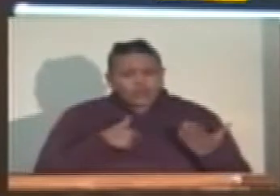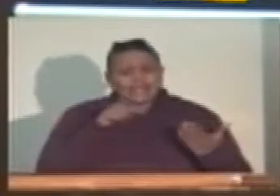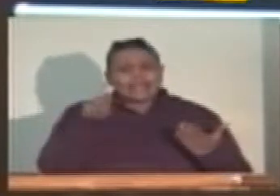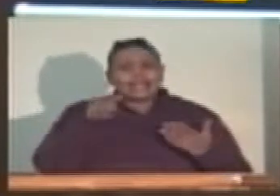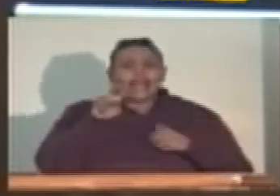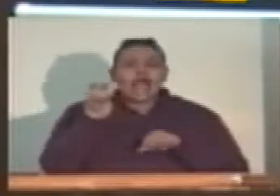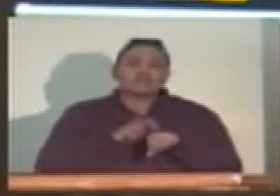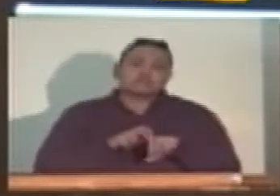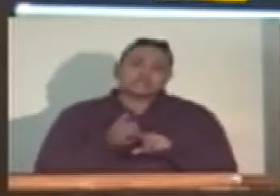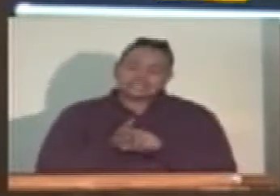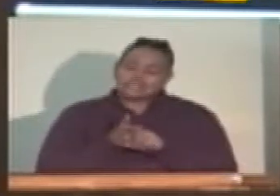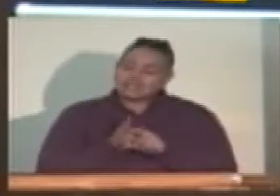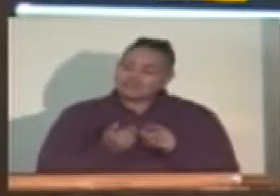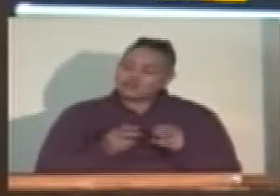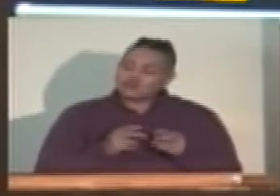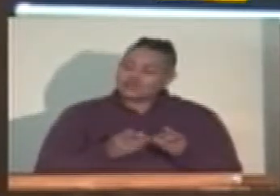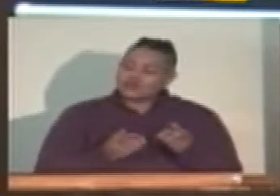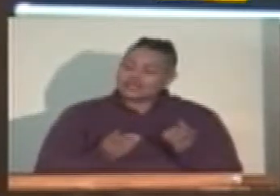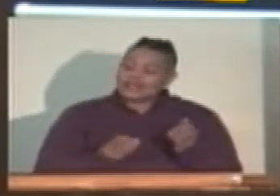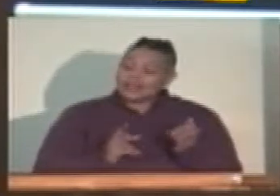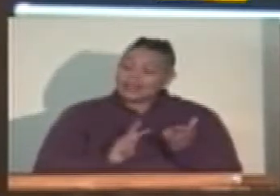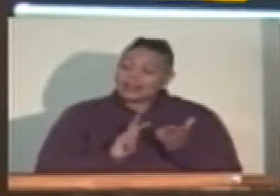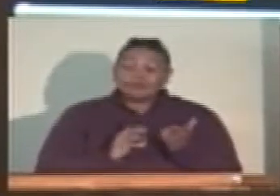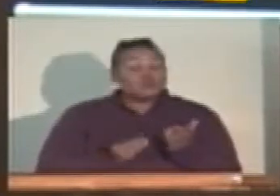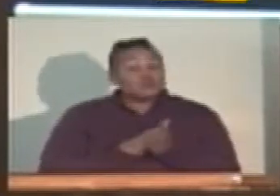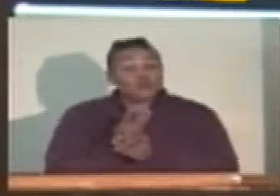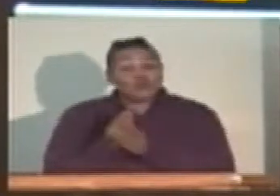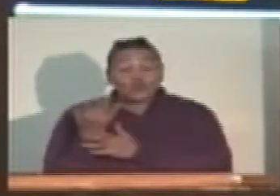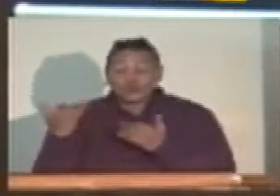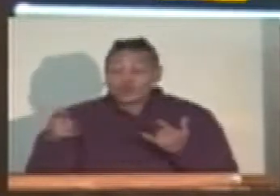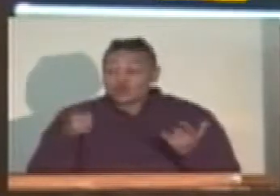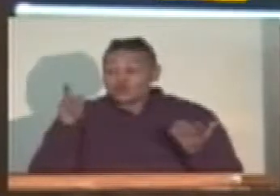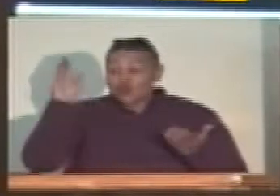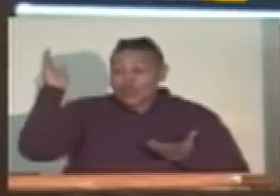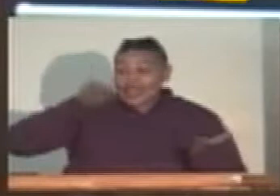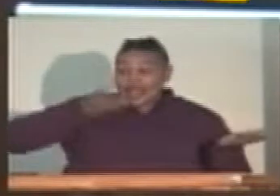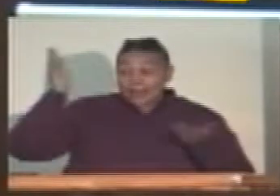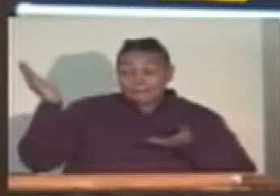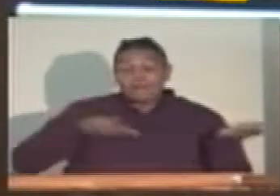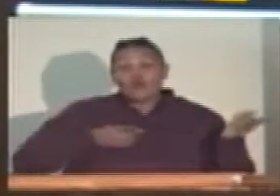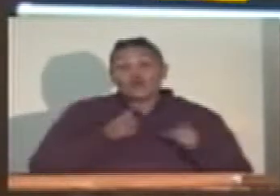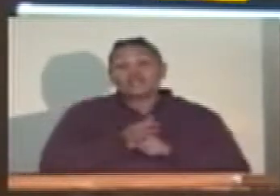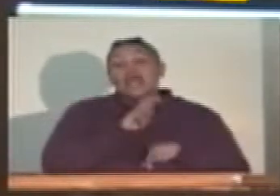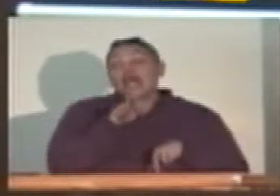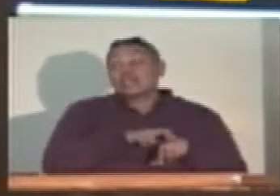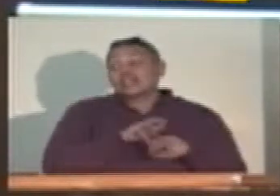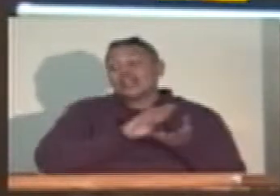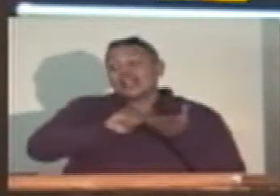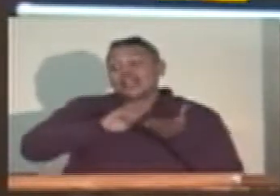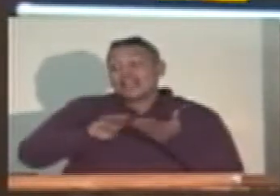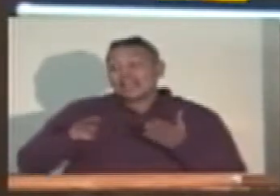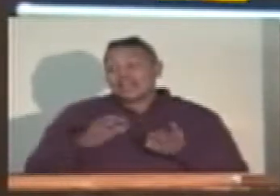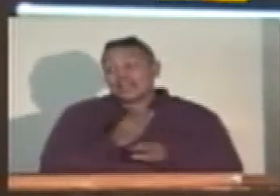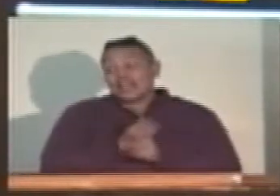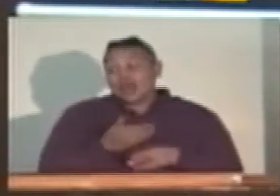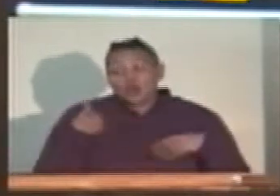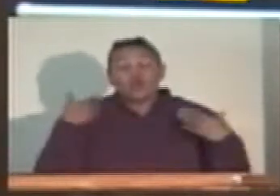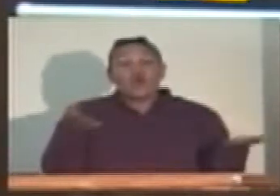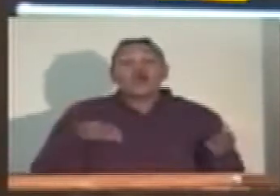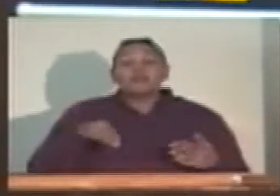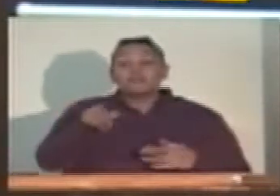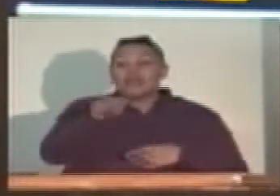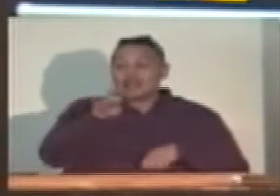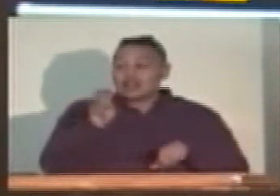Irish potato to plant right away. You are an importer of Irish potato. Clear the land, plant Irish